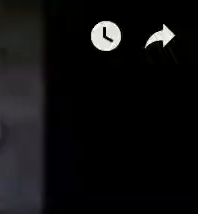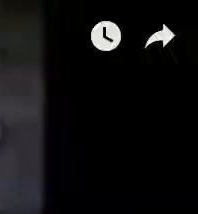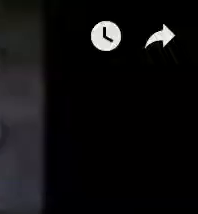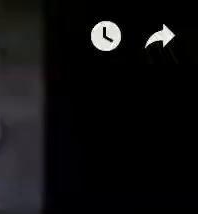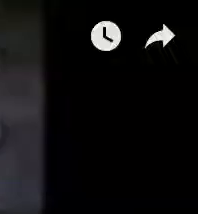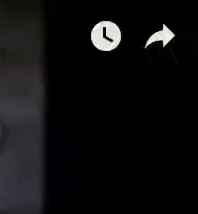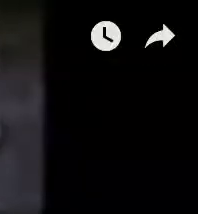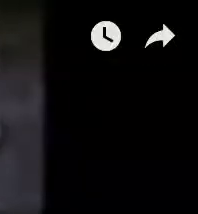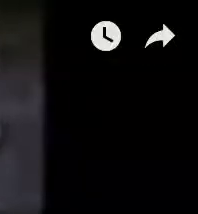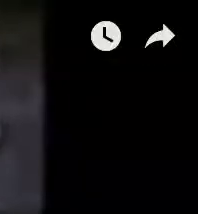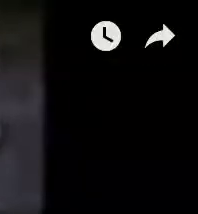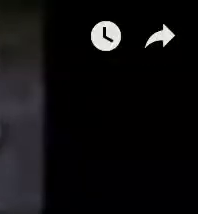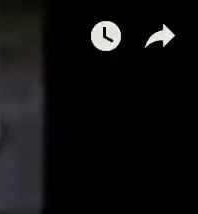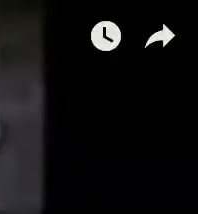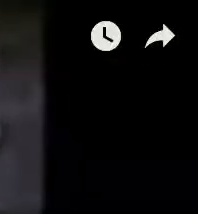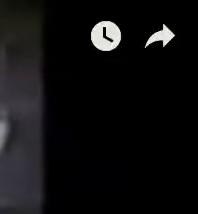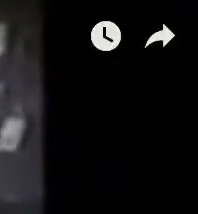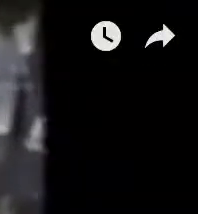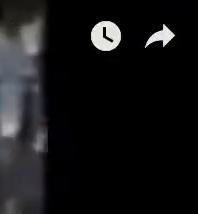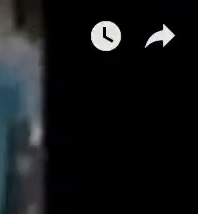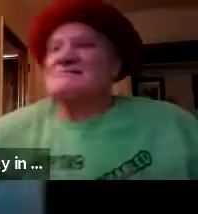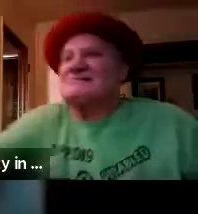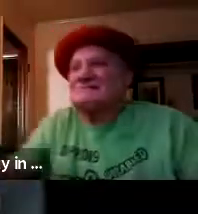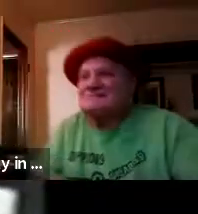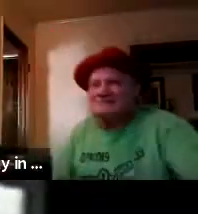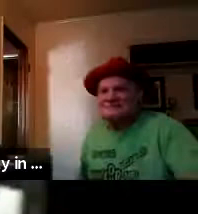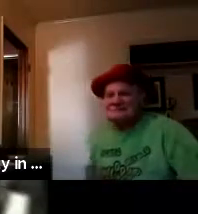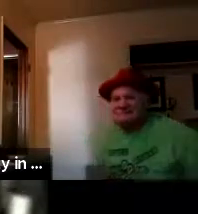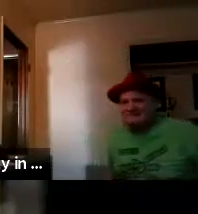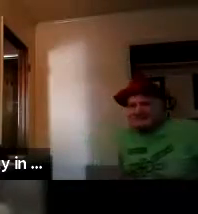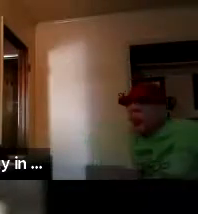There you go. All right. Thank you, Vicky. You're welcome.